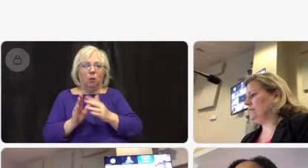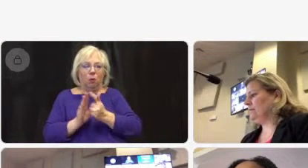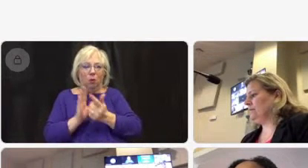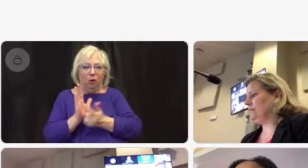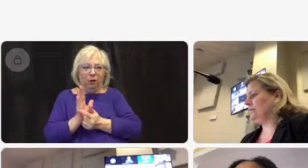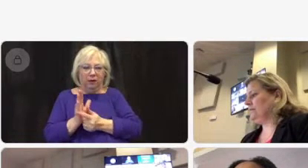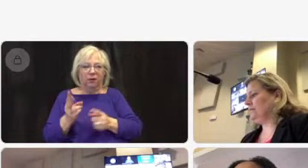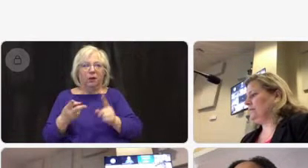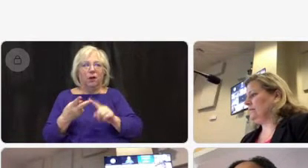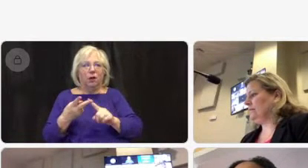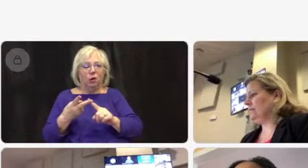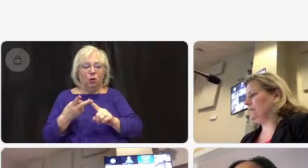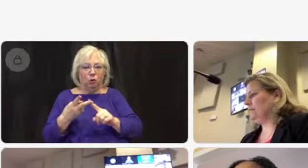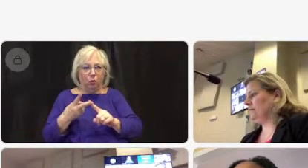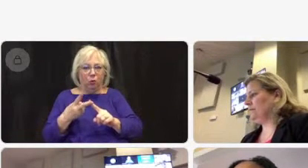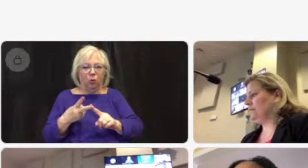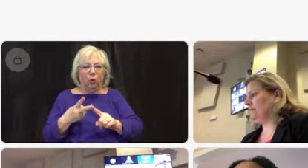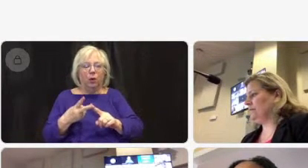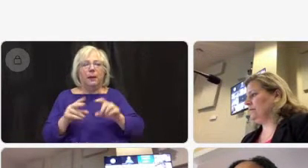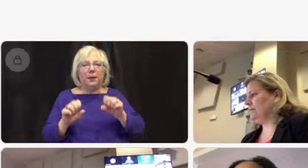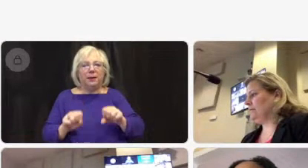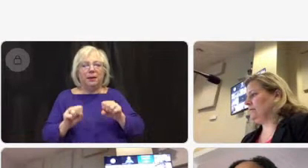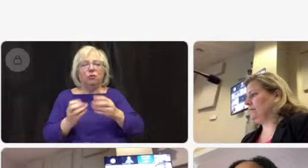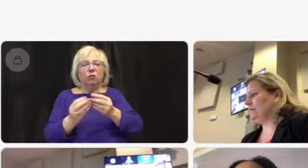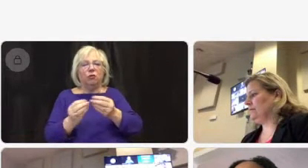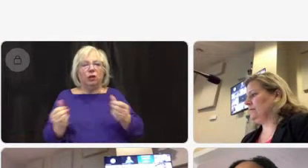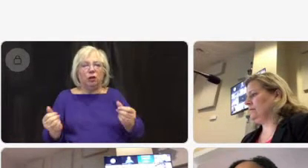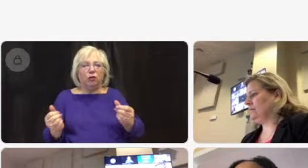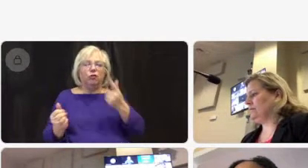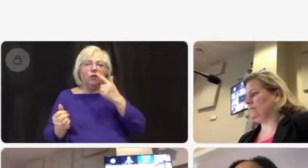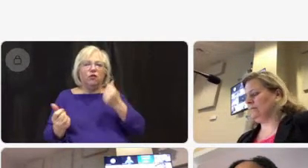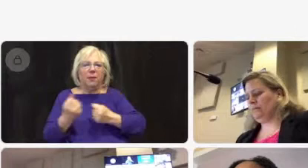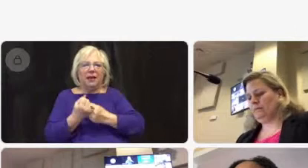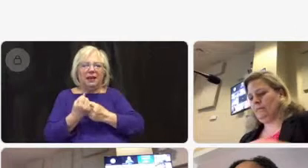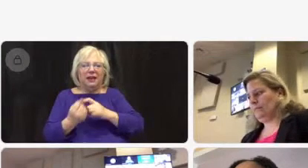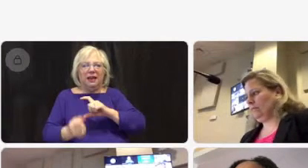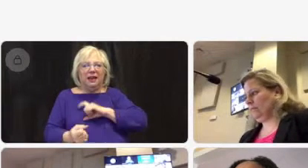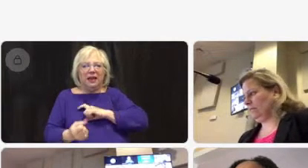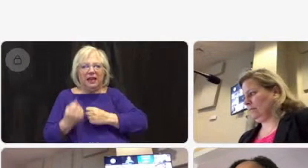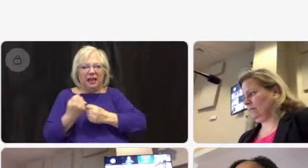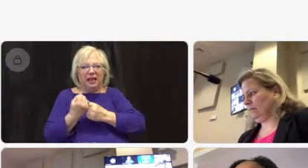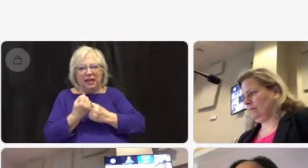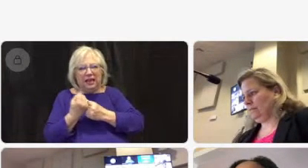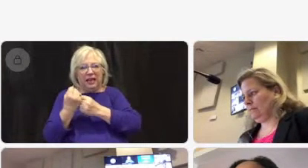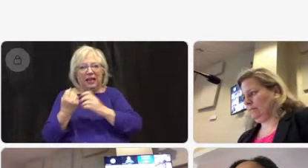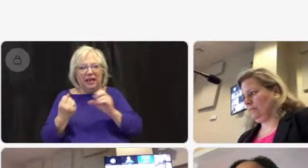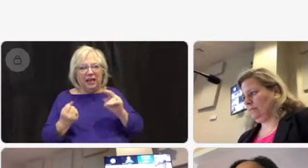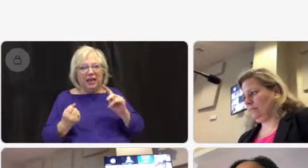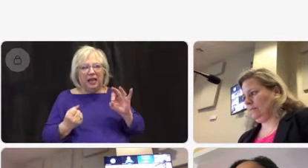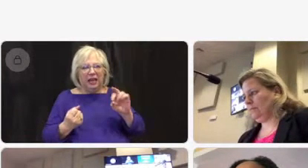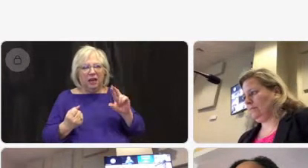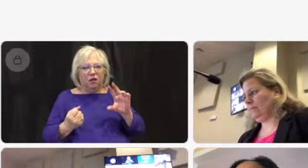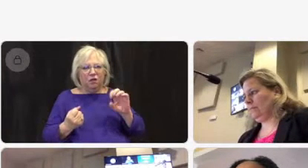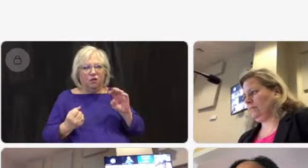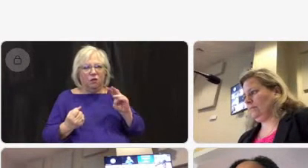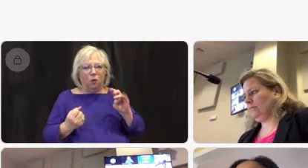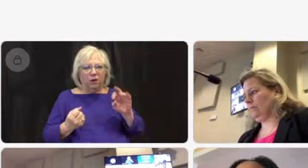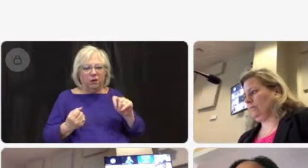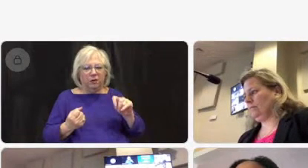two, a potential solution from an enforcement standpoint, because there are a lot of